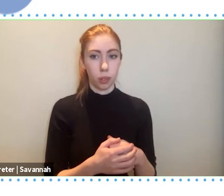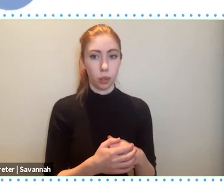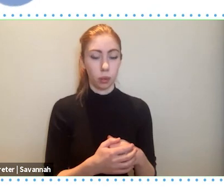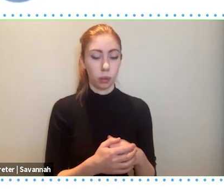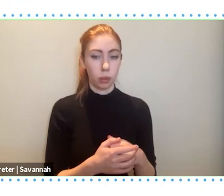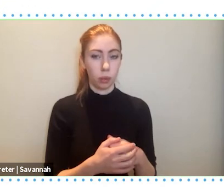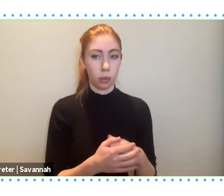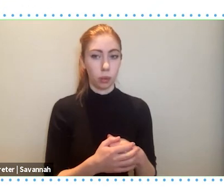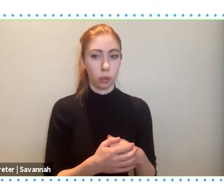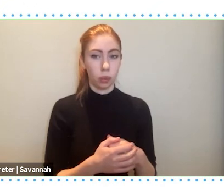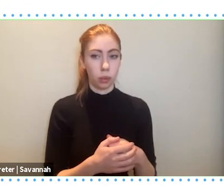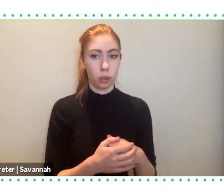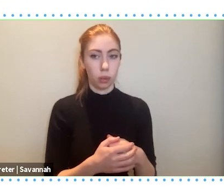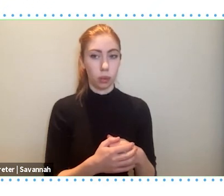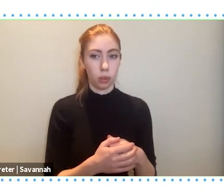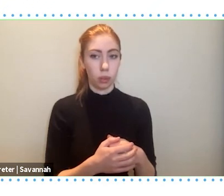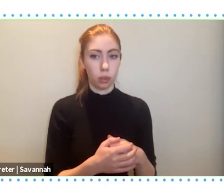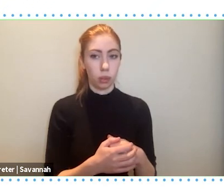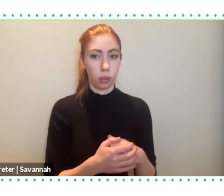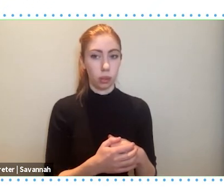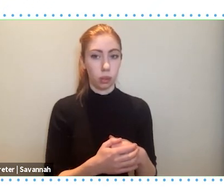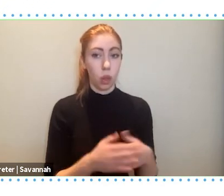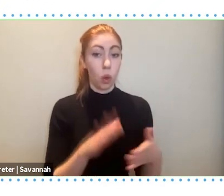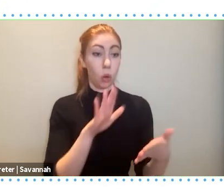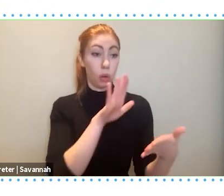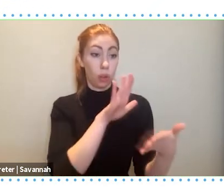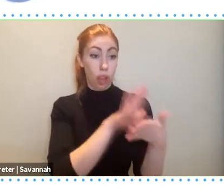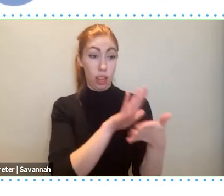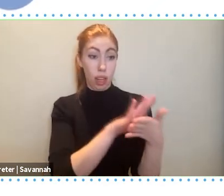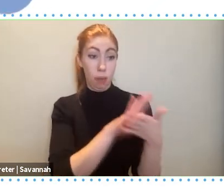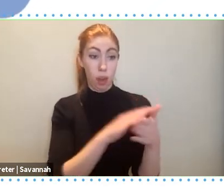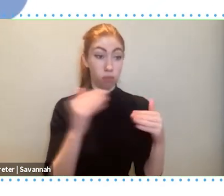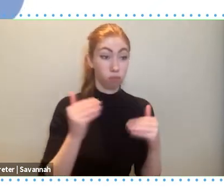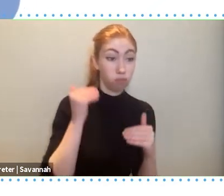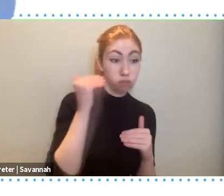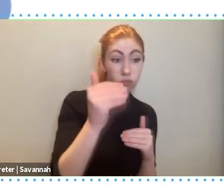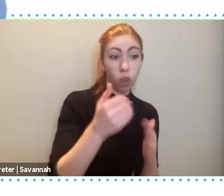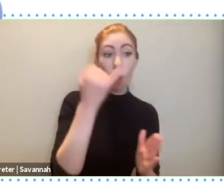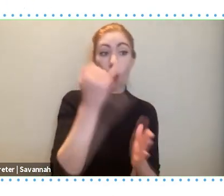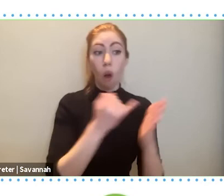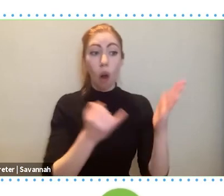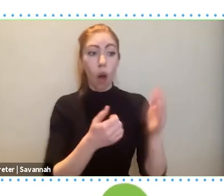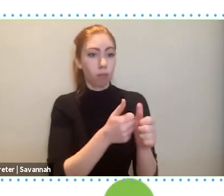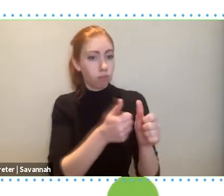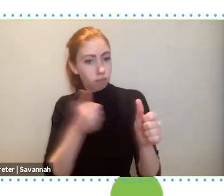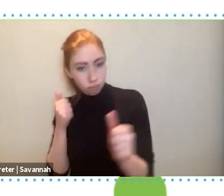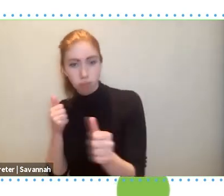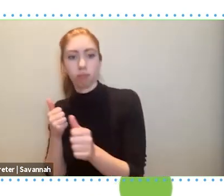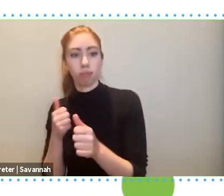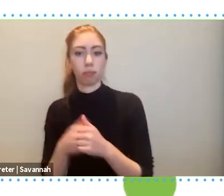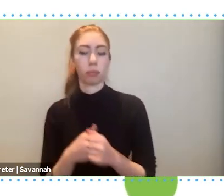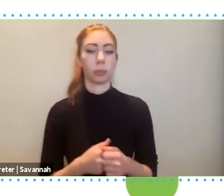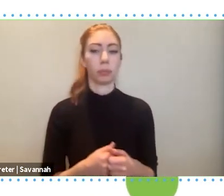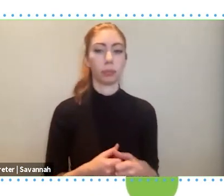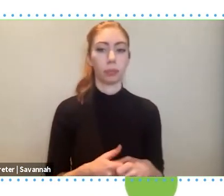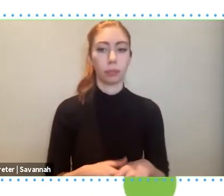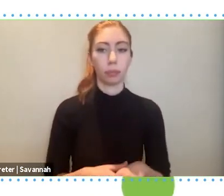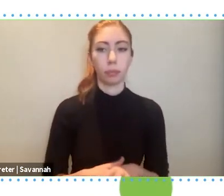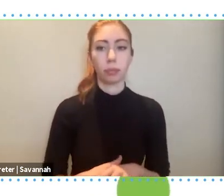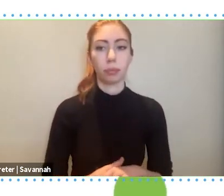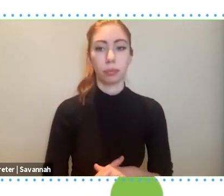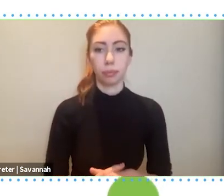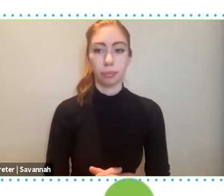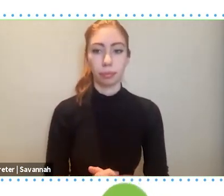happens that the sector really can learn from. And if there are other academics here today, I implore you